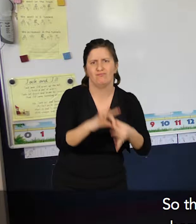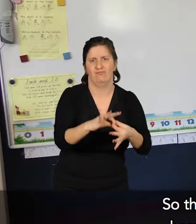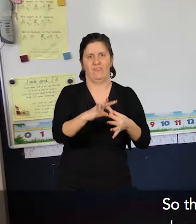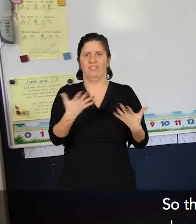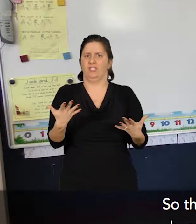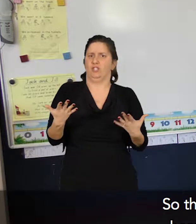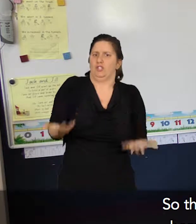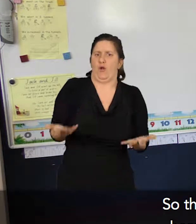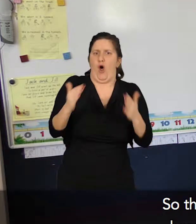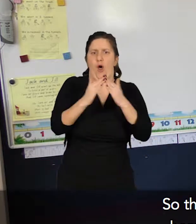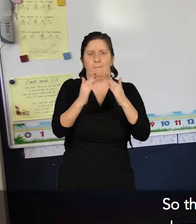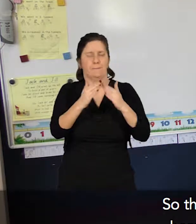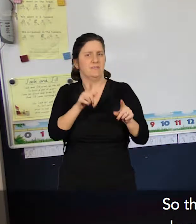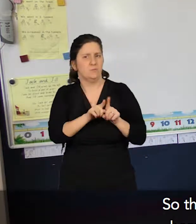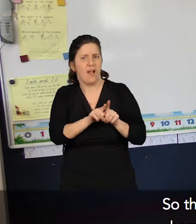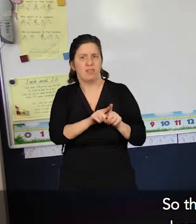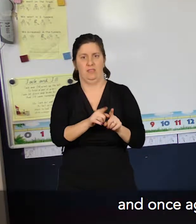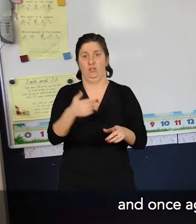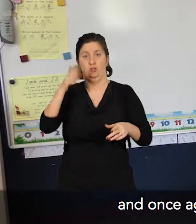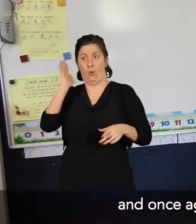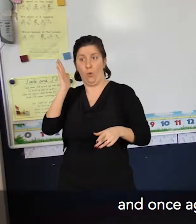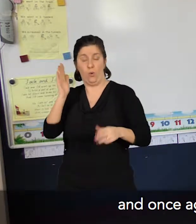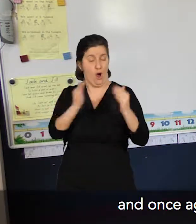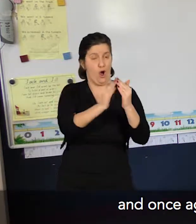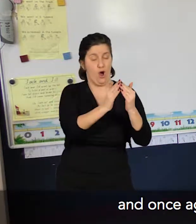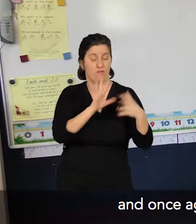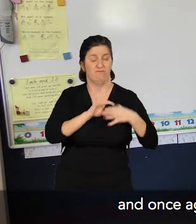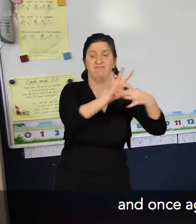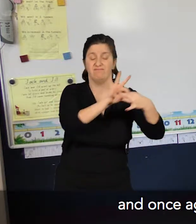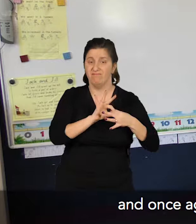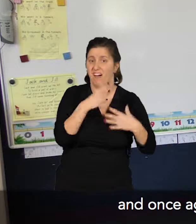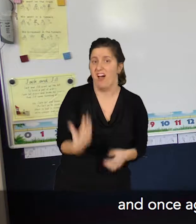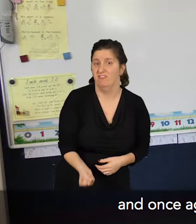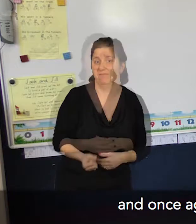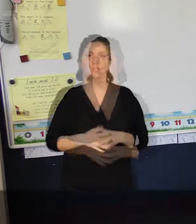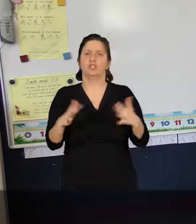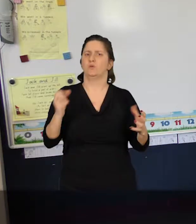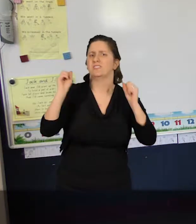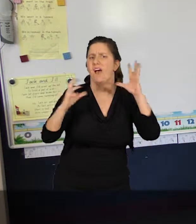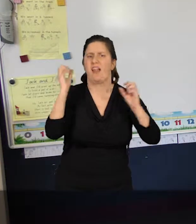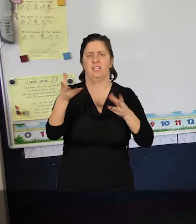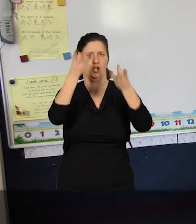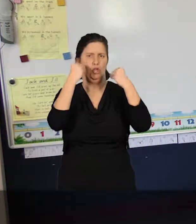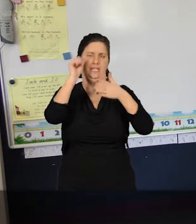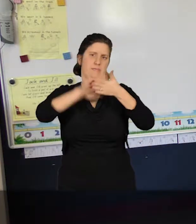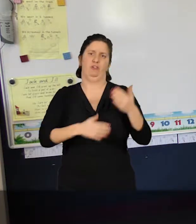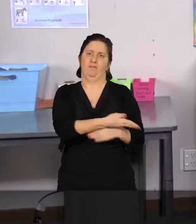of linking school and home together with the sign language. And once again, the children are reading the poem, so they're learning to read, but they're also signing it.